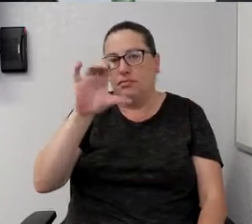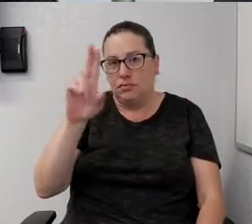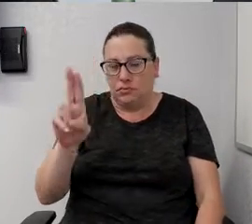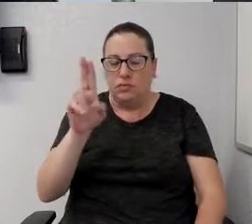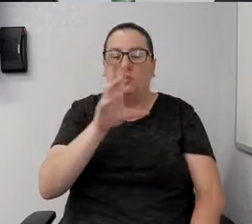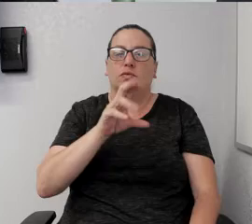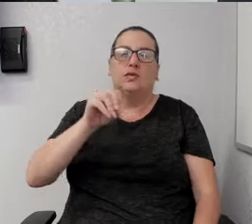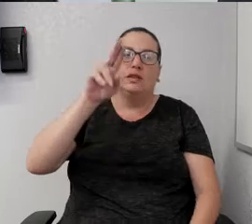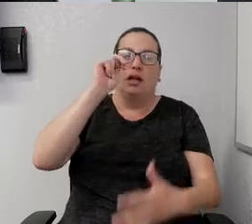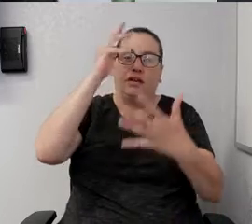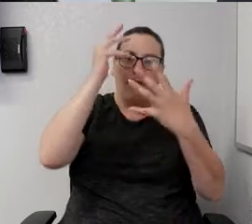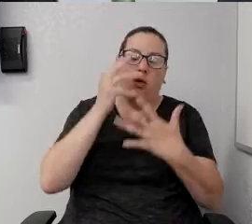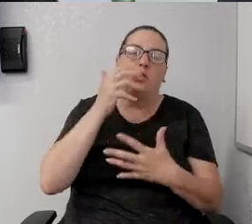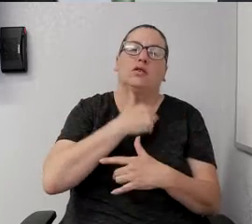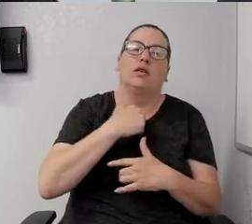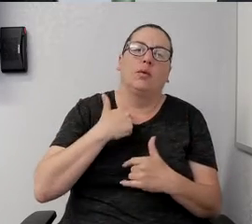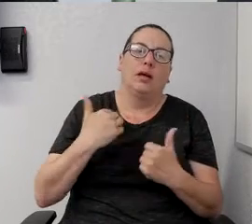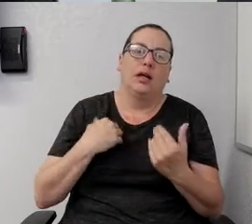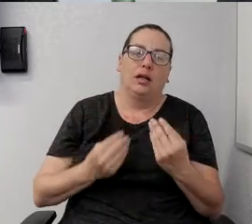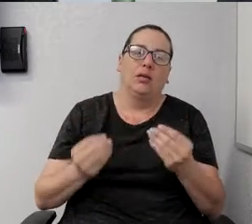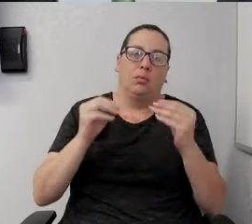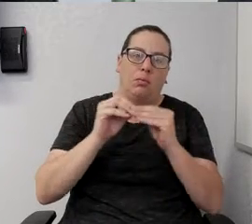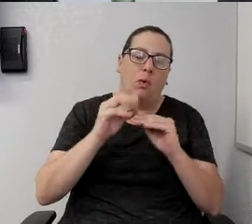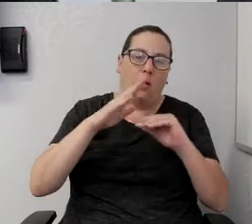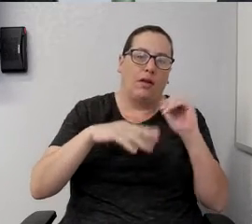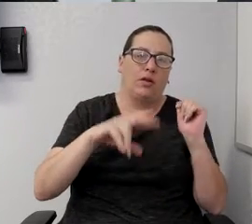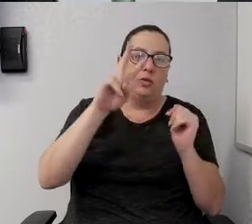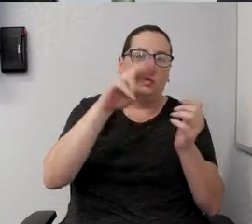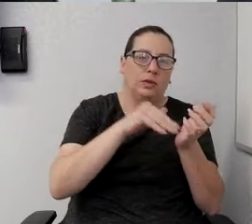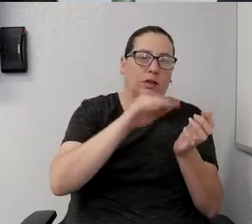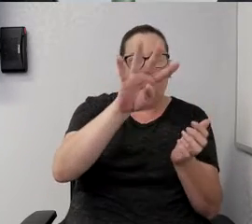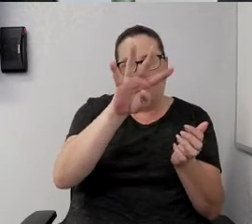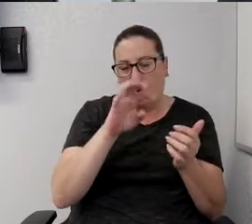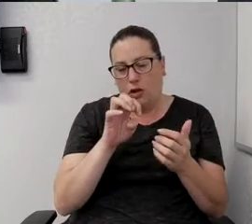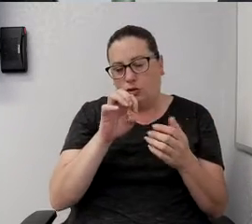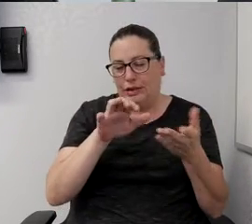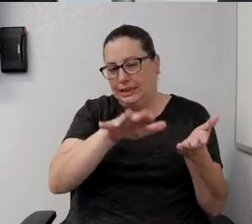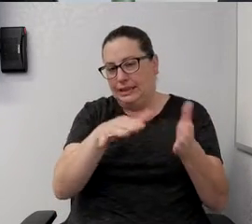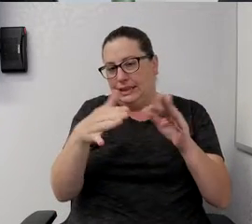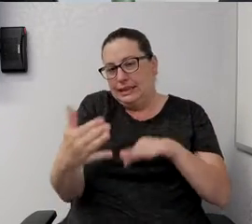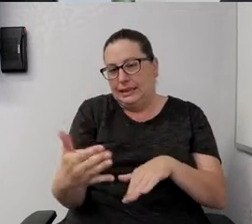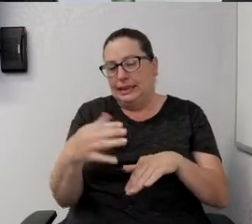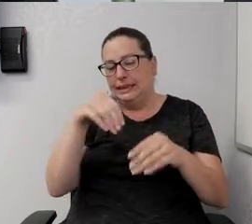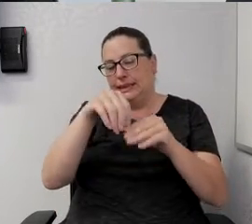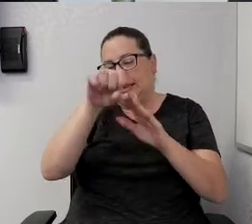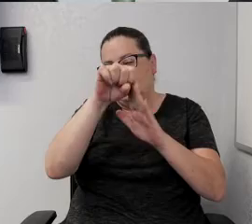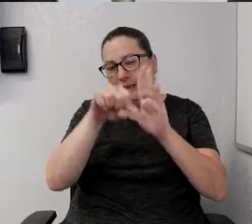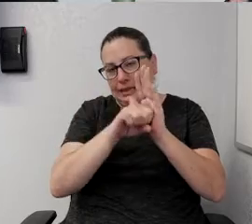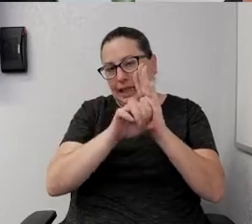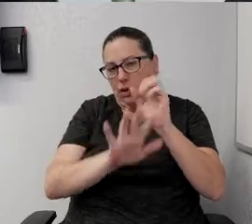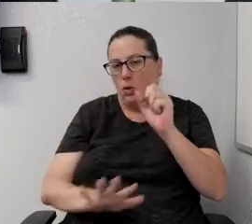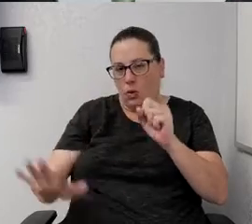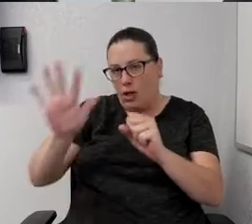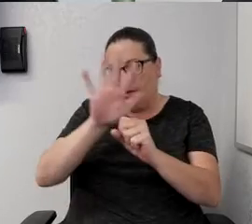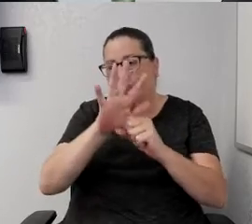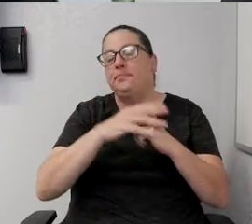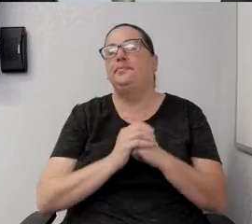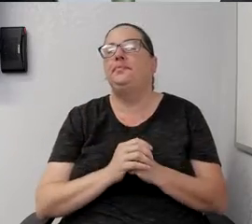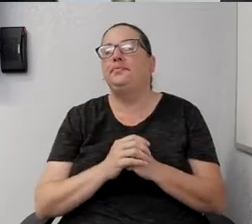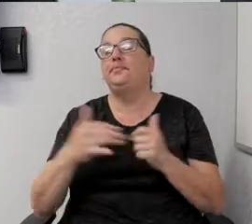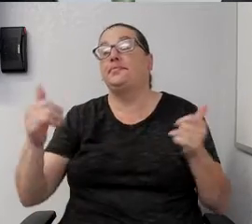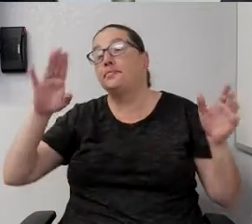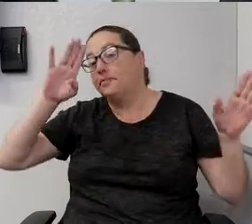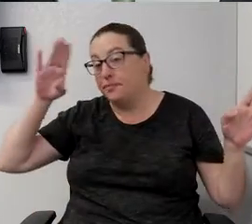we've had a little bit more than 2,400 deaths at the statewide level. Bringing that down